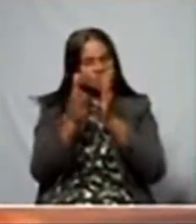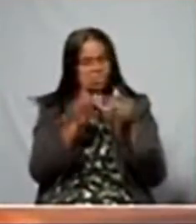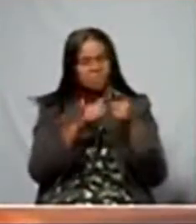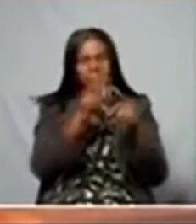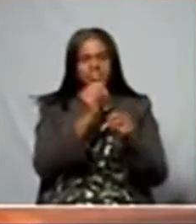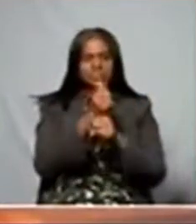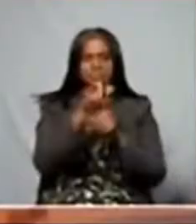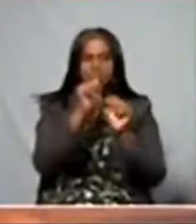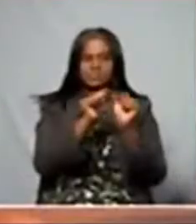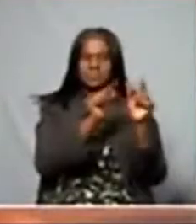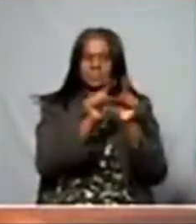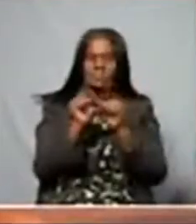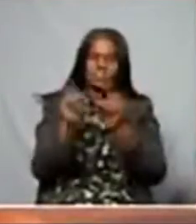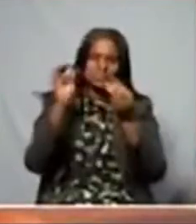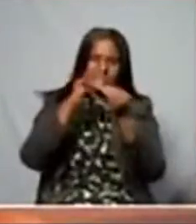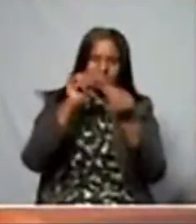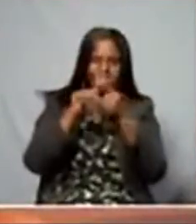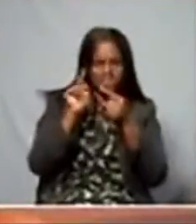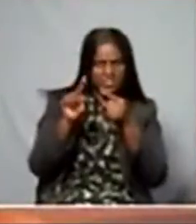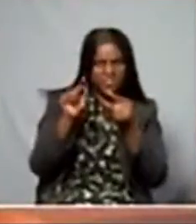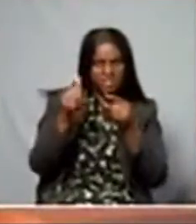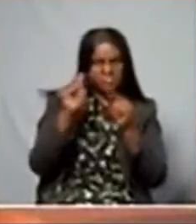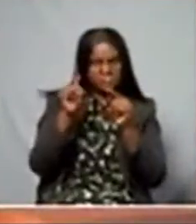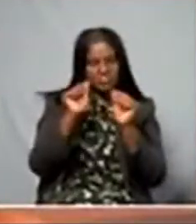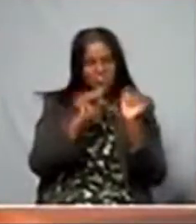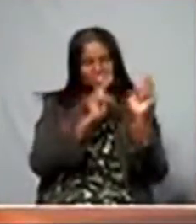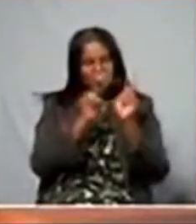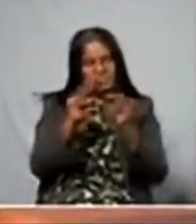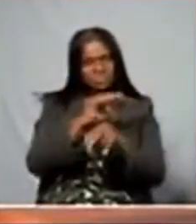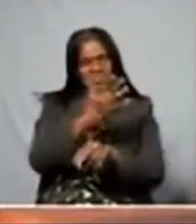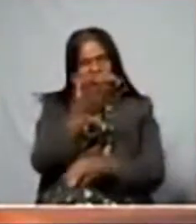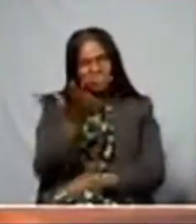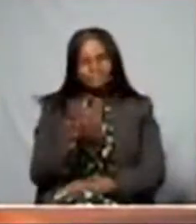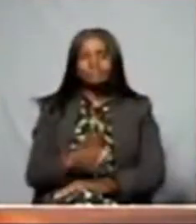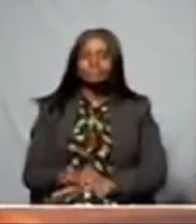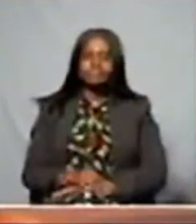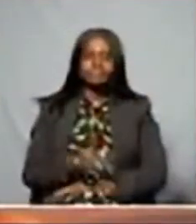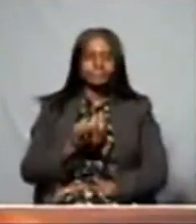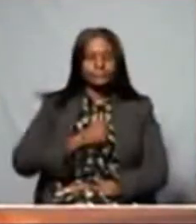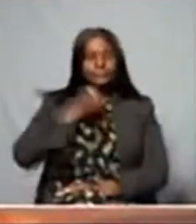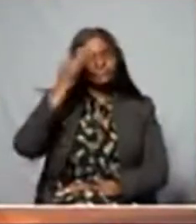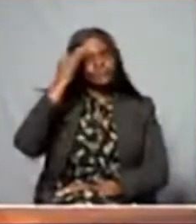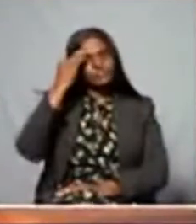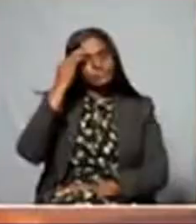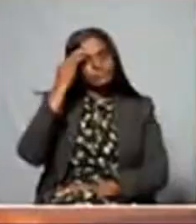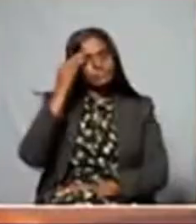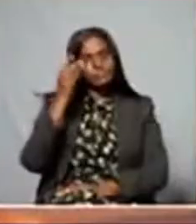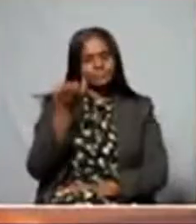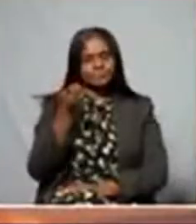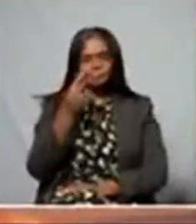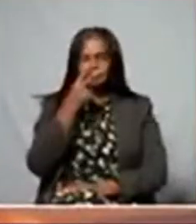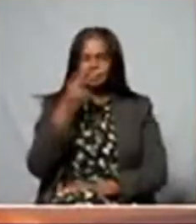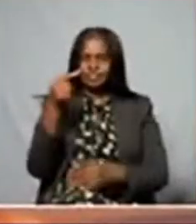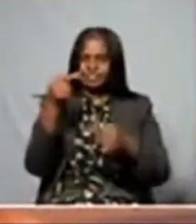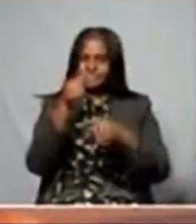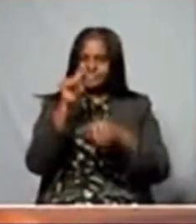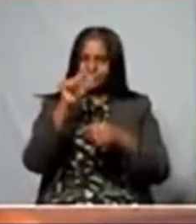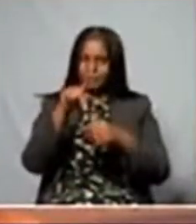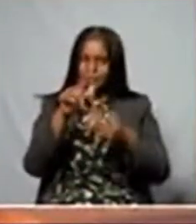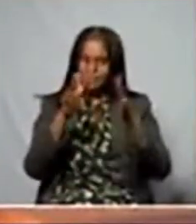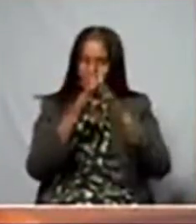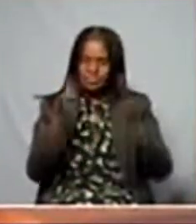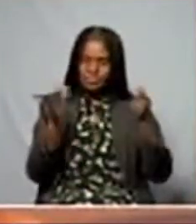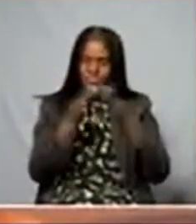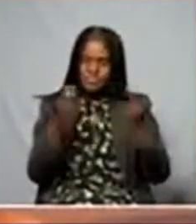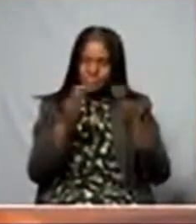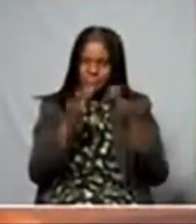can also add it to that one, and then you can respond to it, so that we know we want to see the gap.